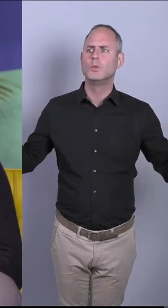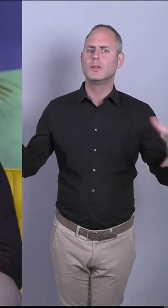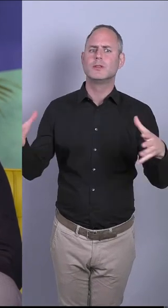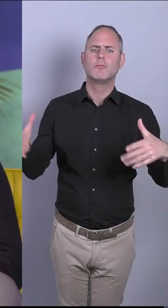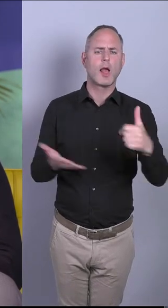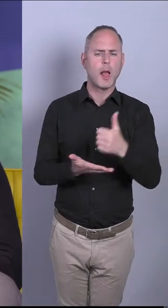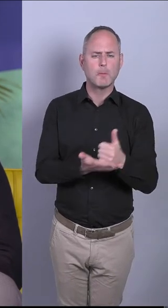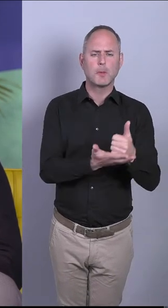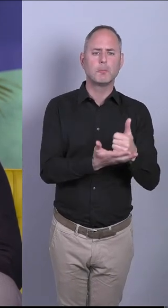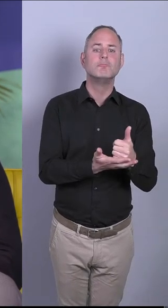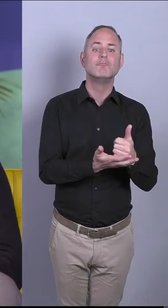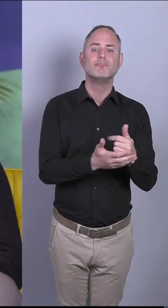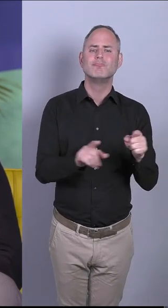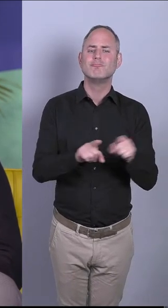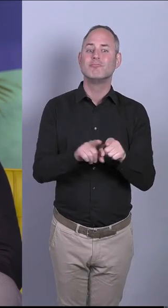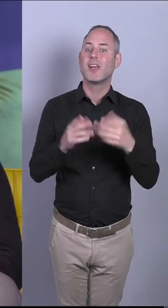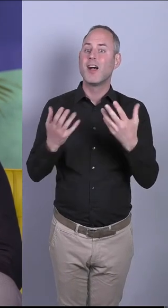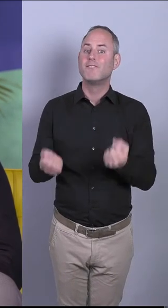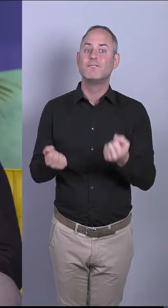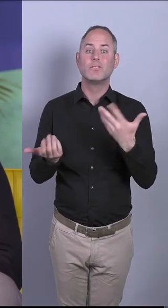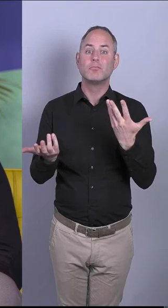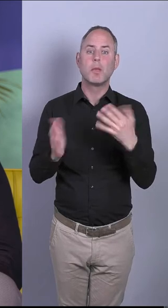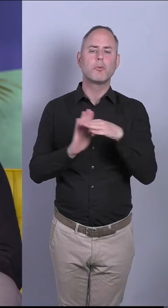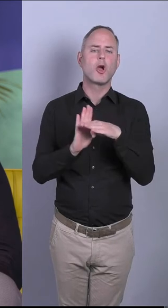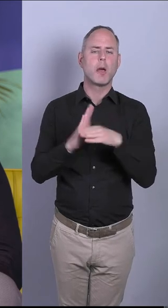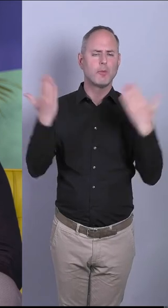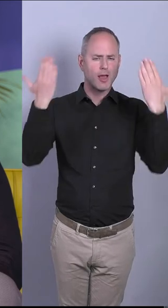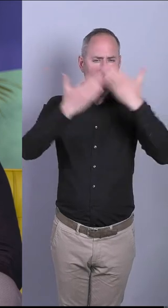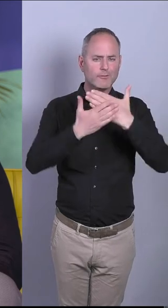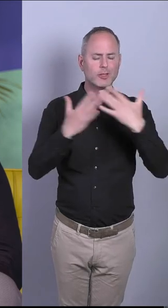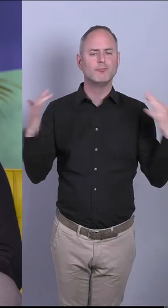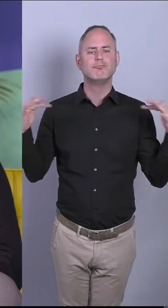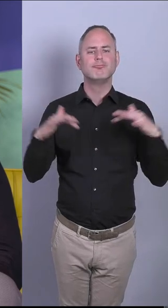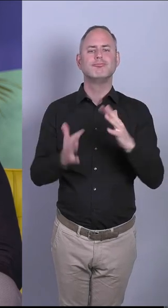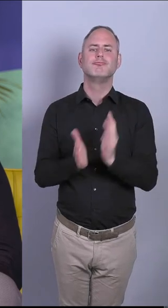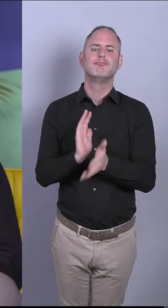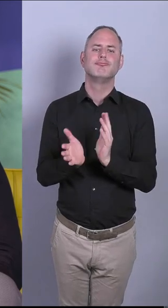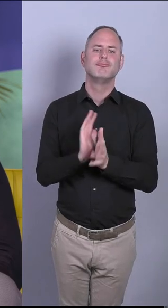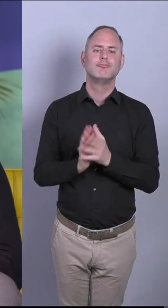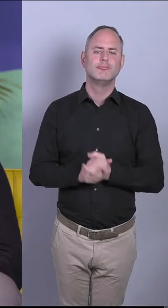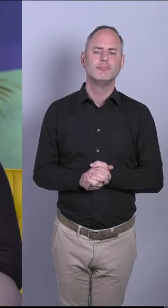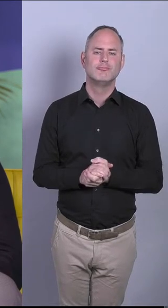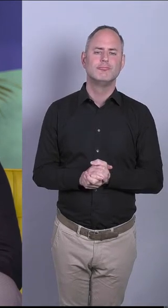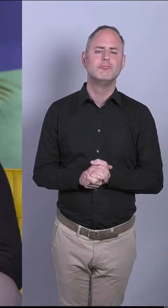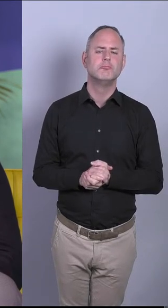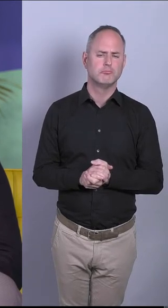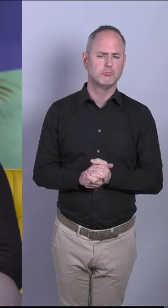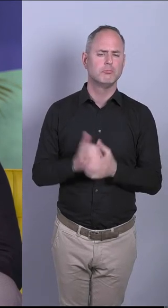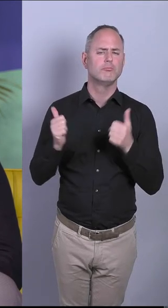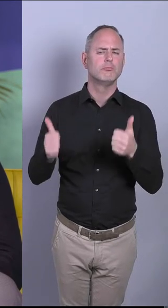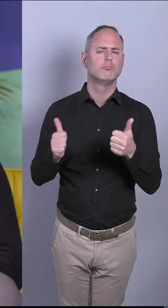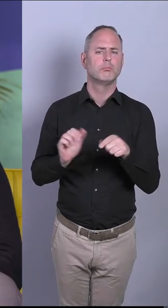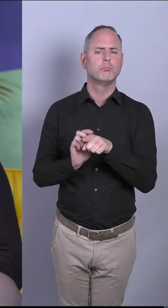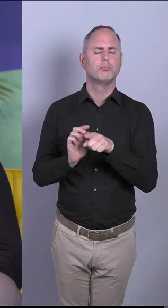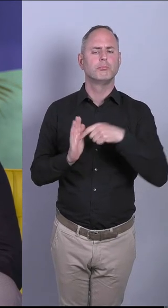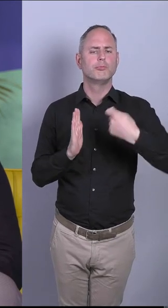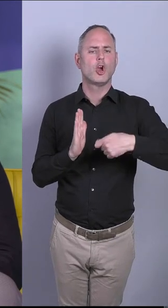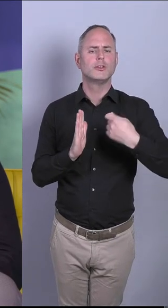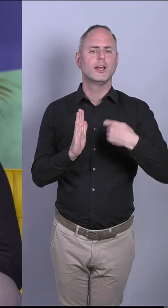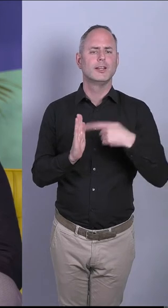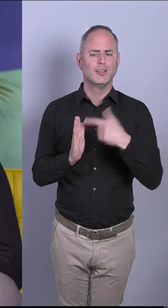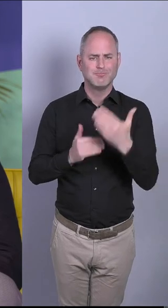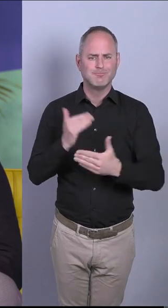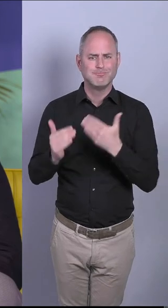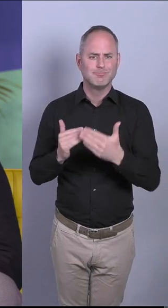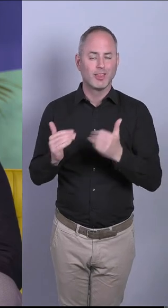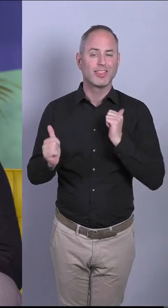had fireside chats on a variety of subjects. And then there are projects that we give money for, which we fund.